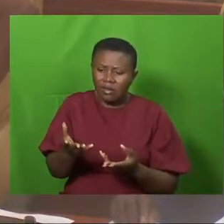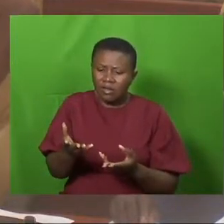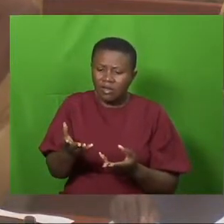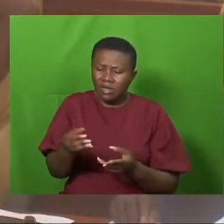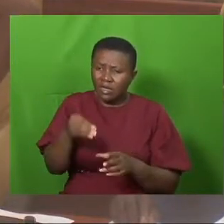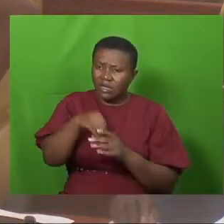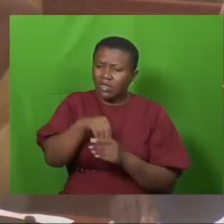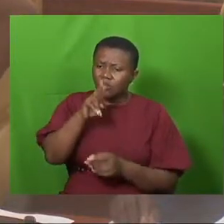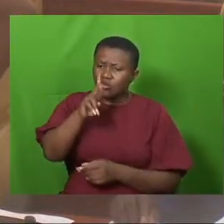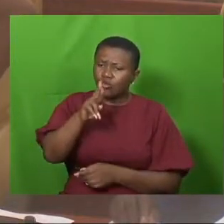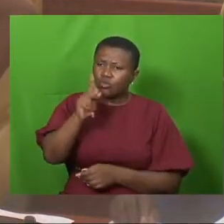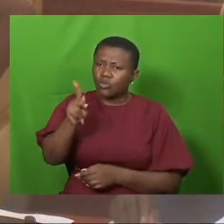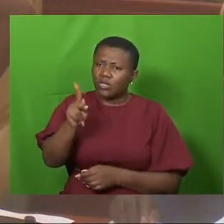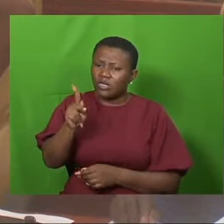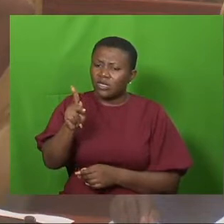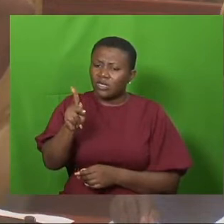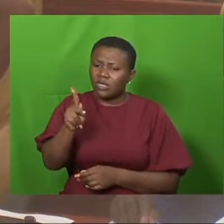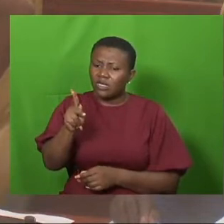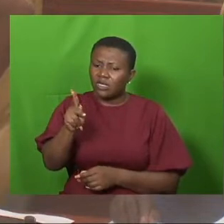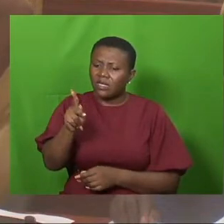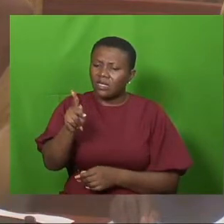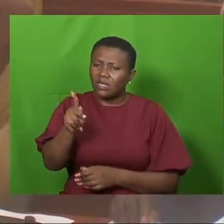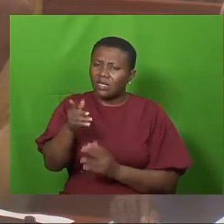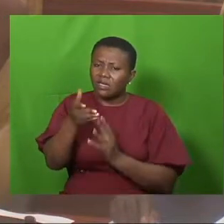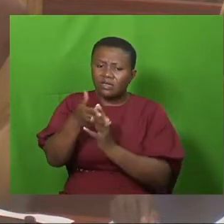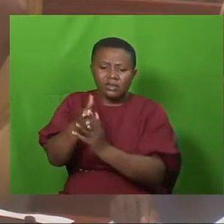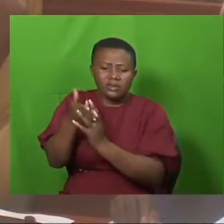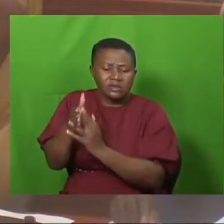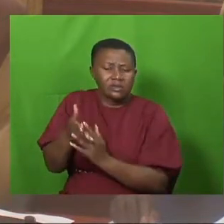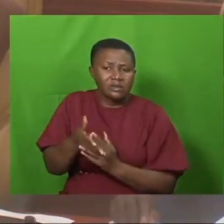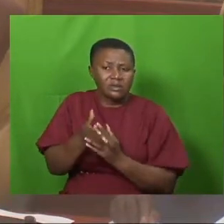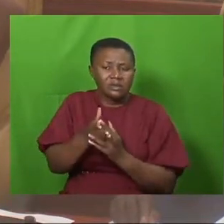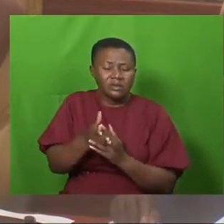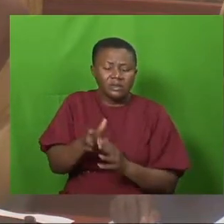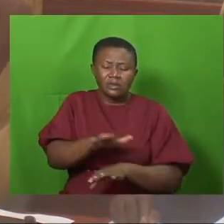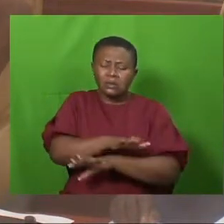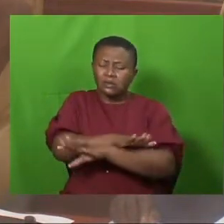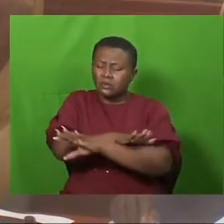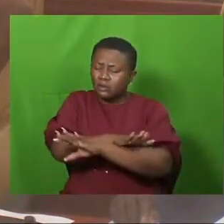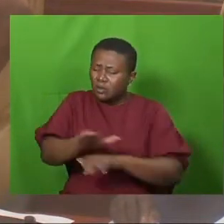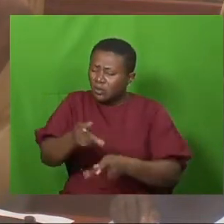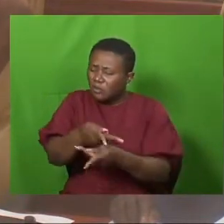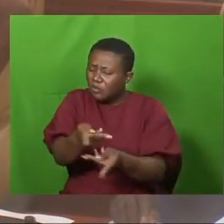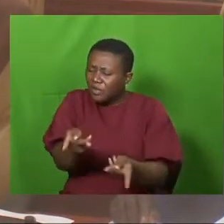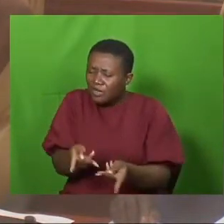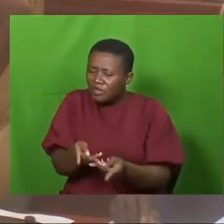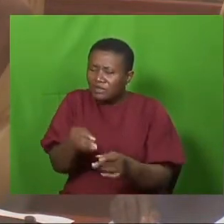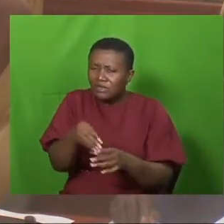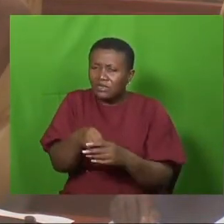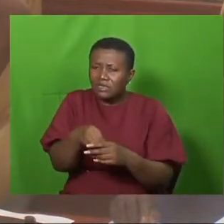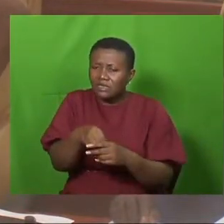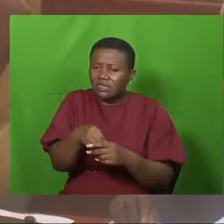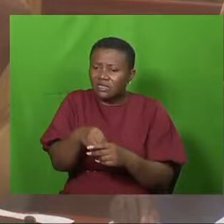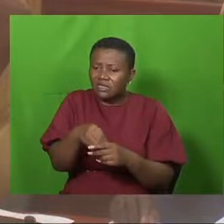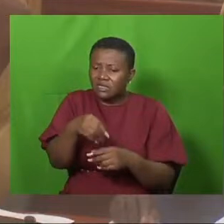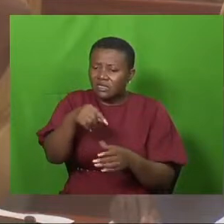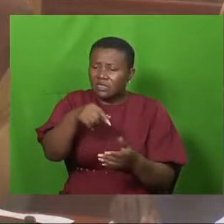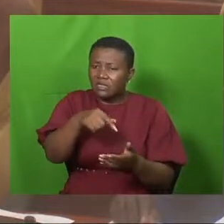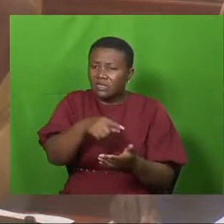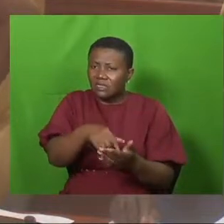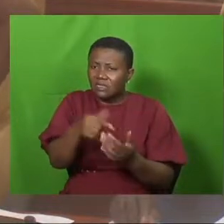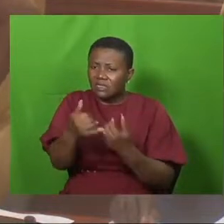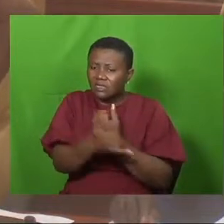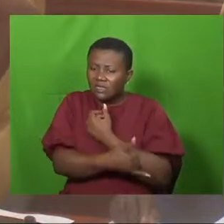UK department stores. Nowhere in any market in this country are tomatoes being